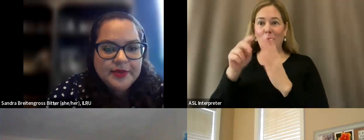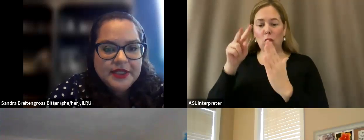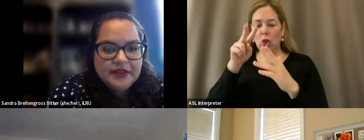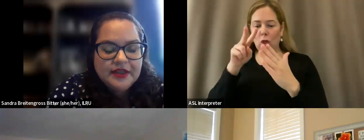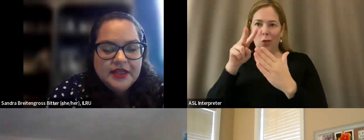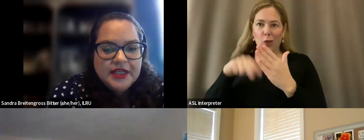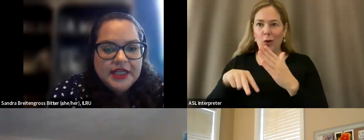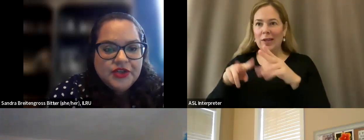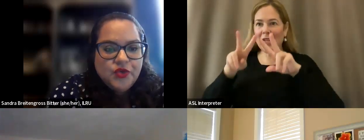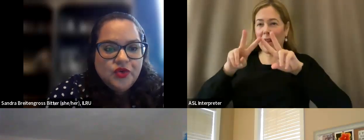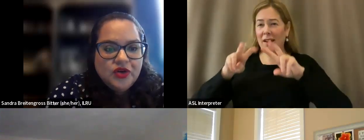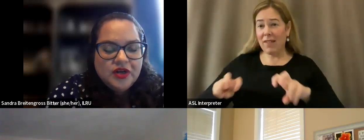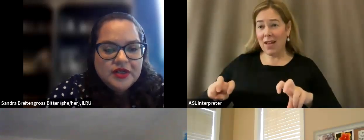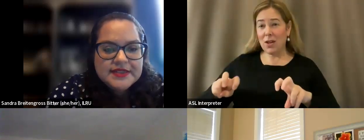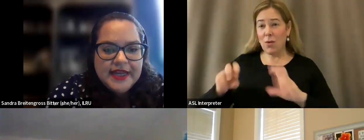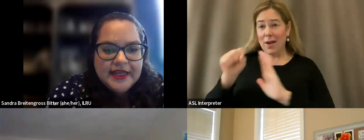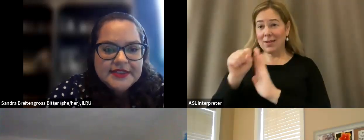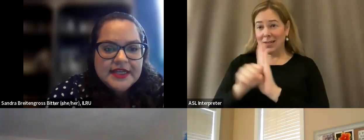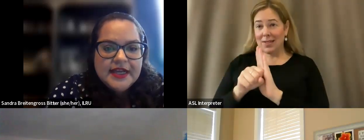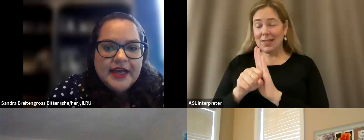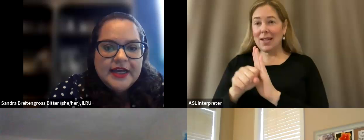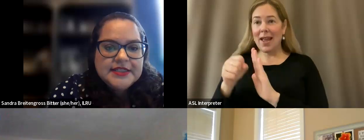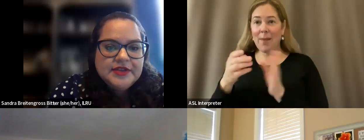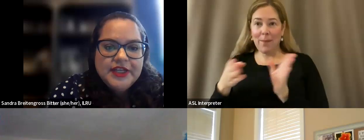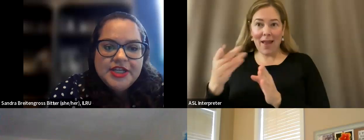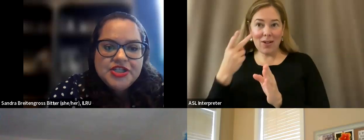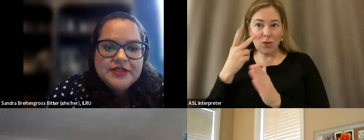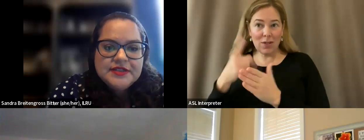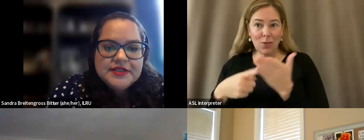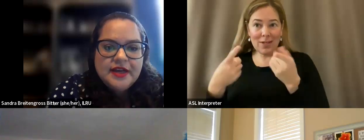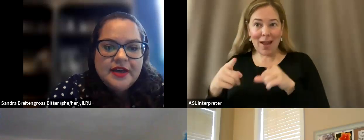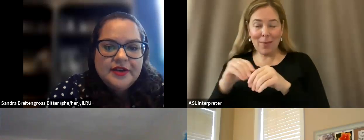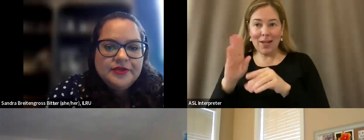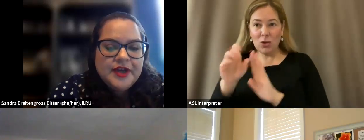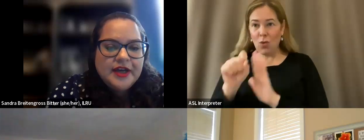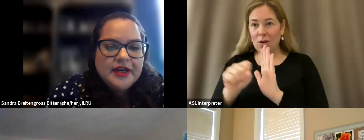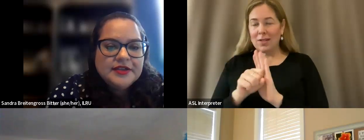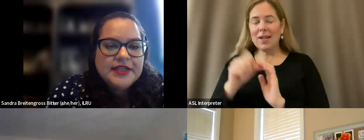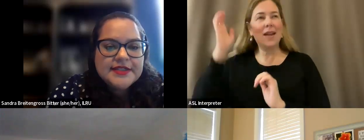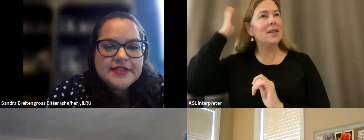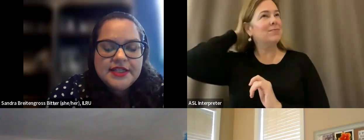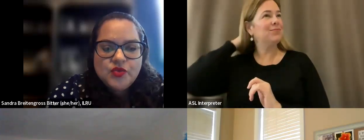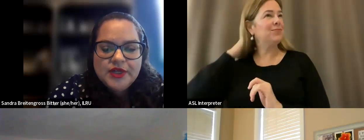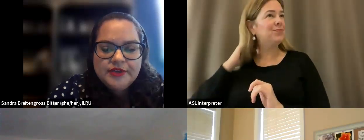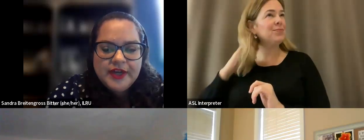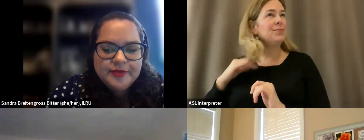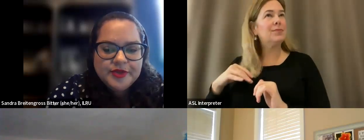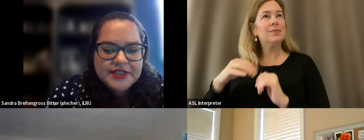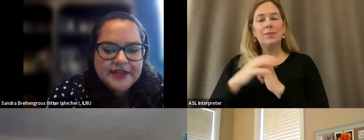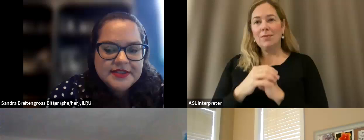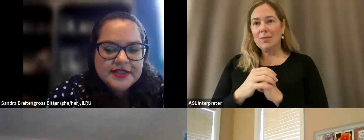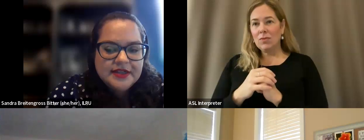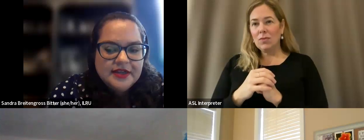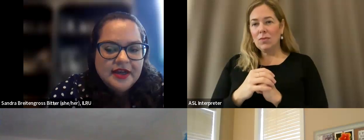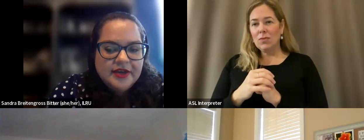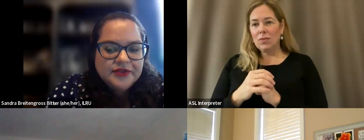what's happening in your state, deviations of less than